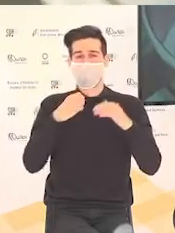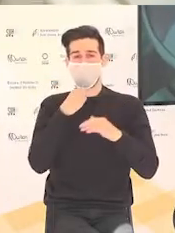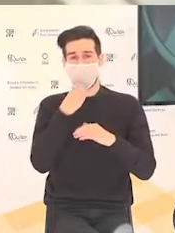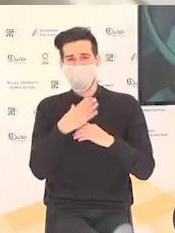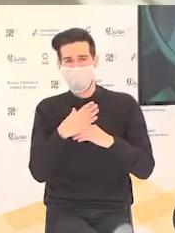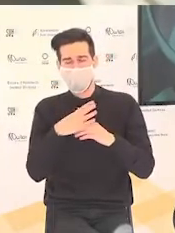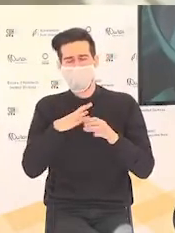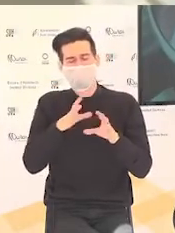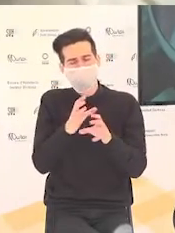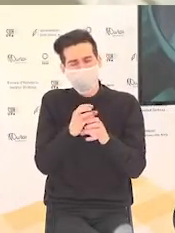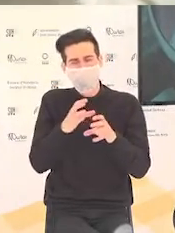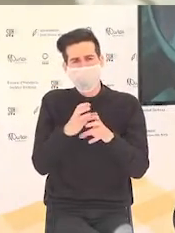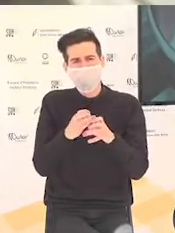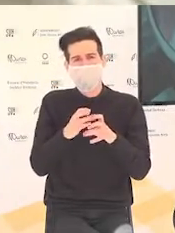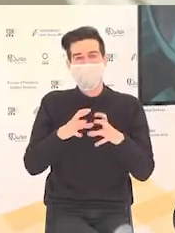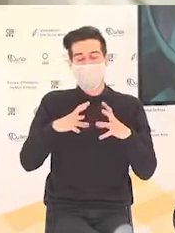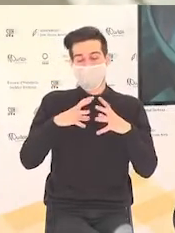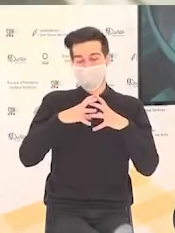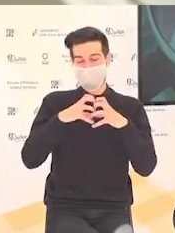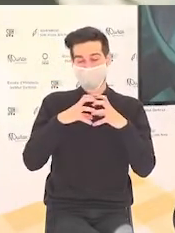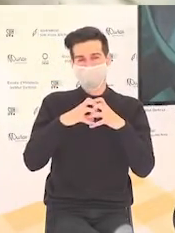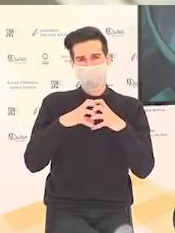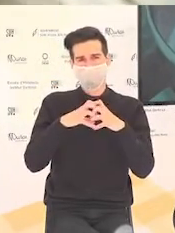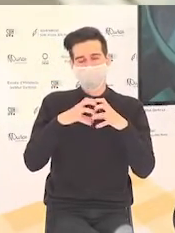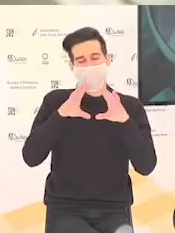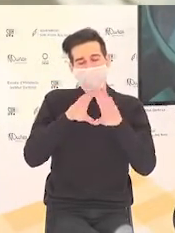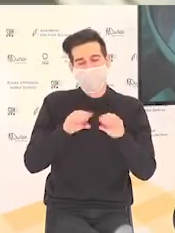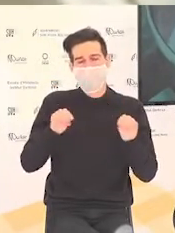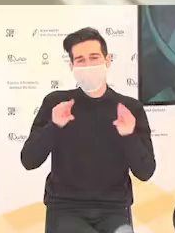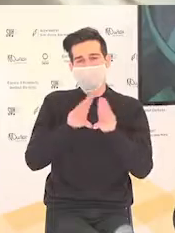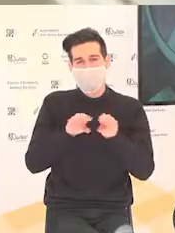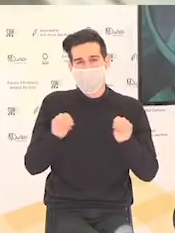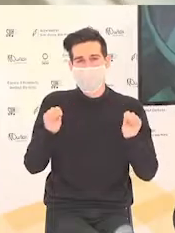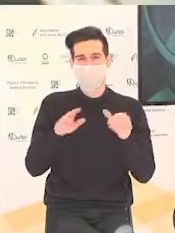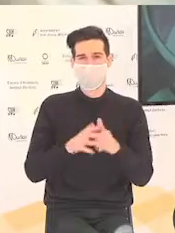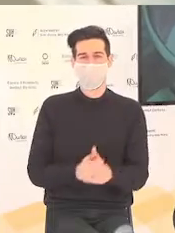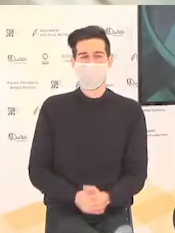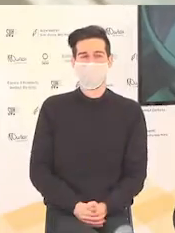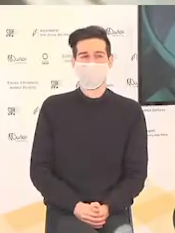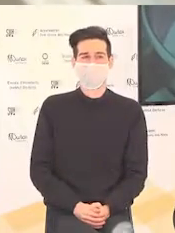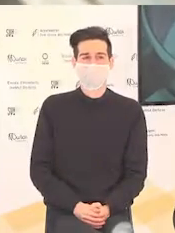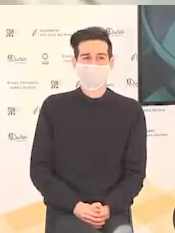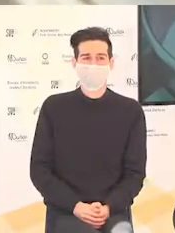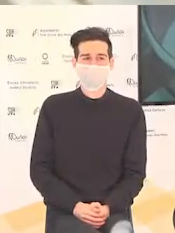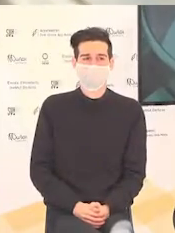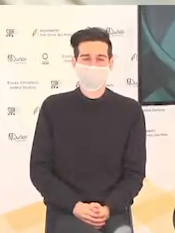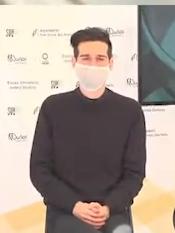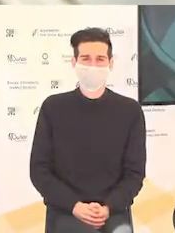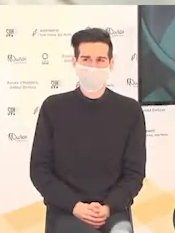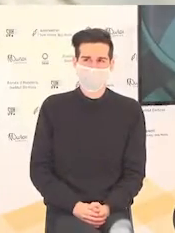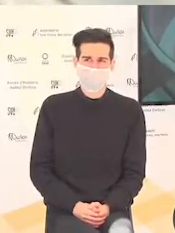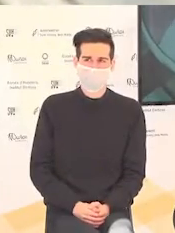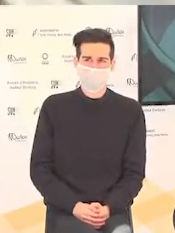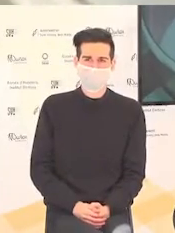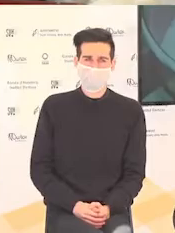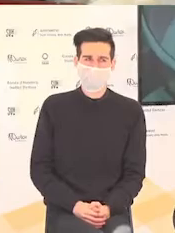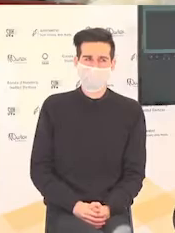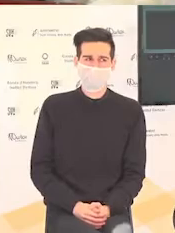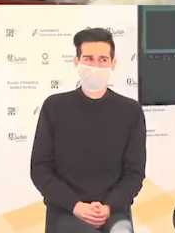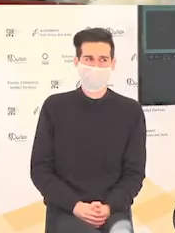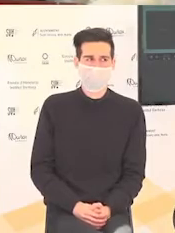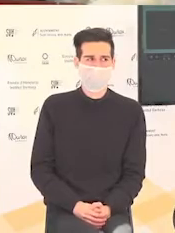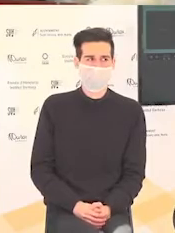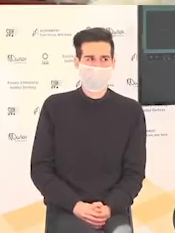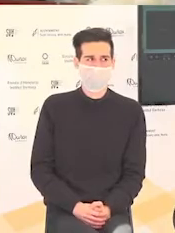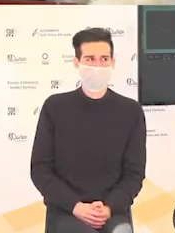ligera. We're not going to have the same texture as what we do for from out of the fridge. Before it was very hard. We're going to incorporate air inside